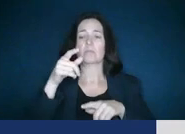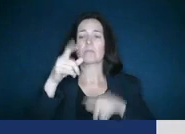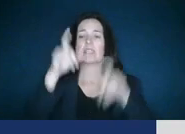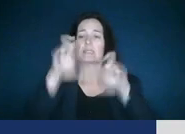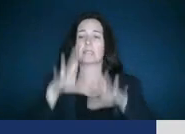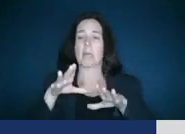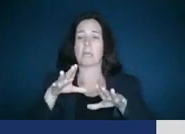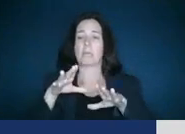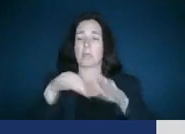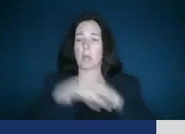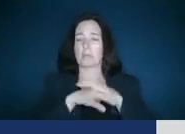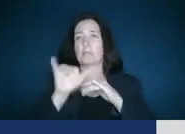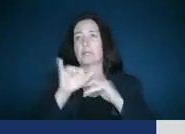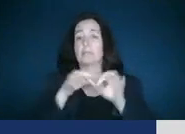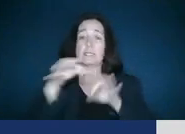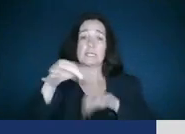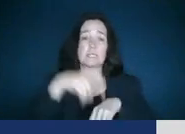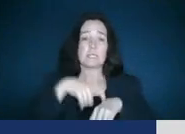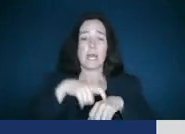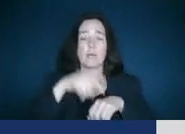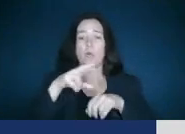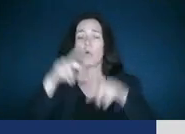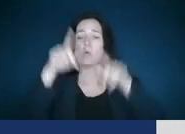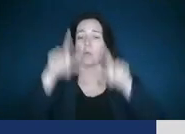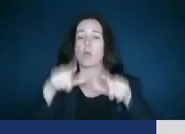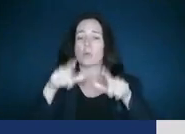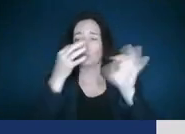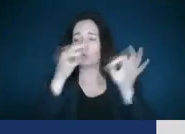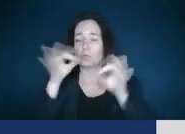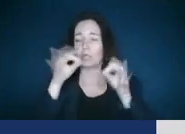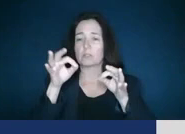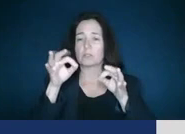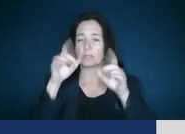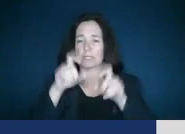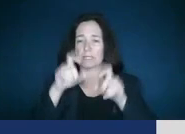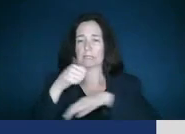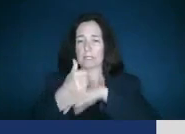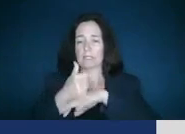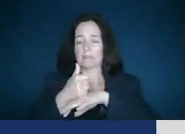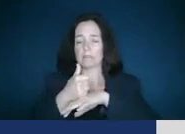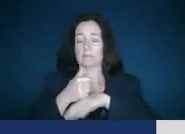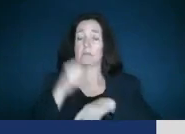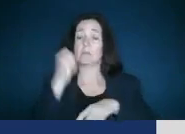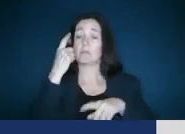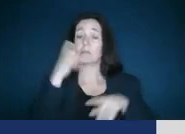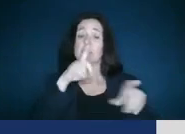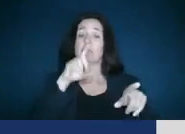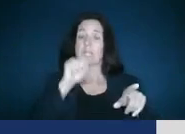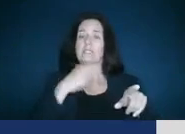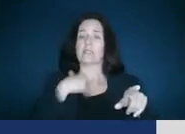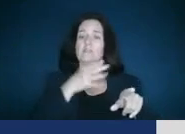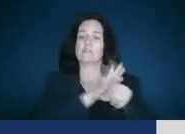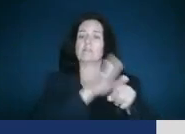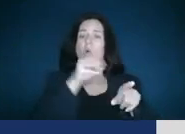as extended time, a low distraction test setting. Disability Services has its own accessible testing lab.